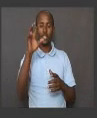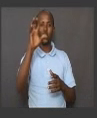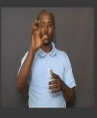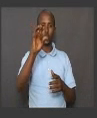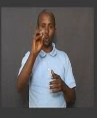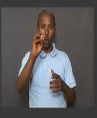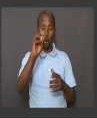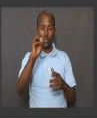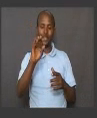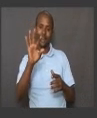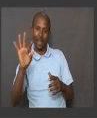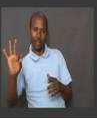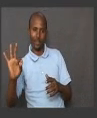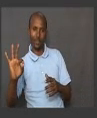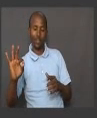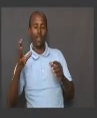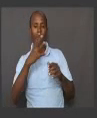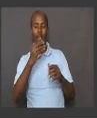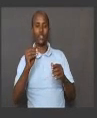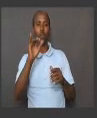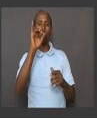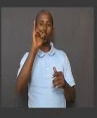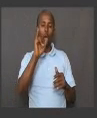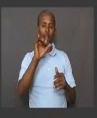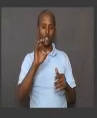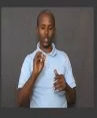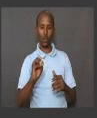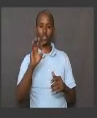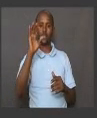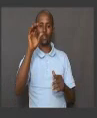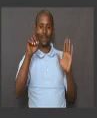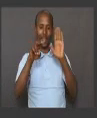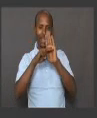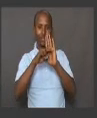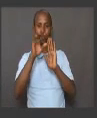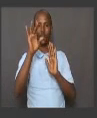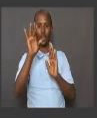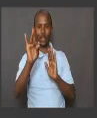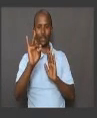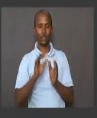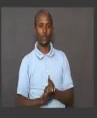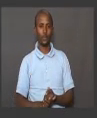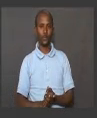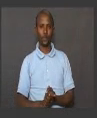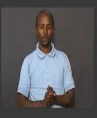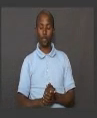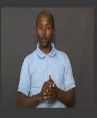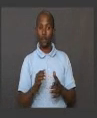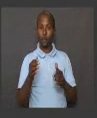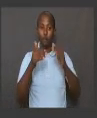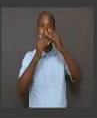x0 is 9 and y0 is negative 8.